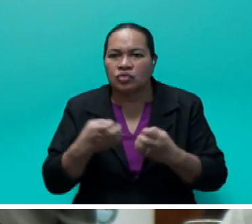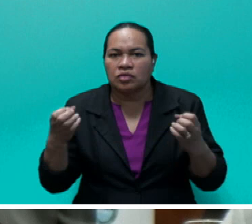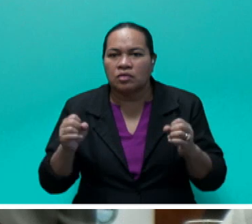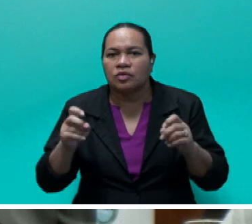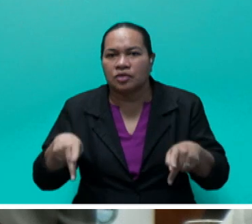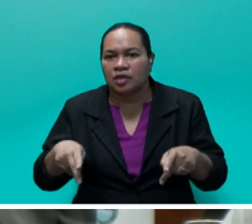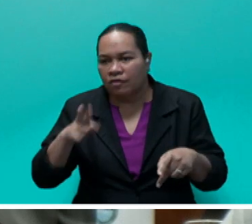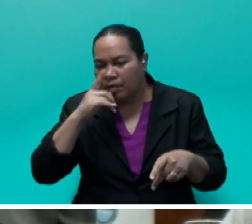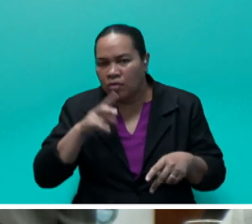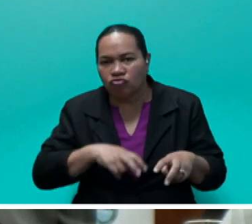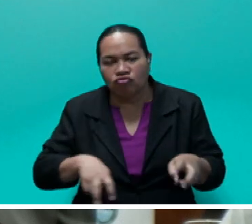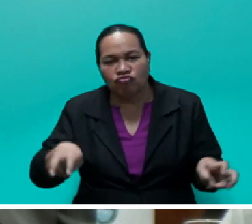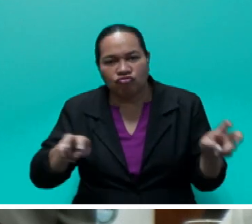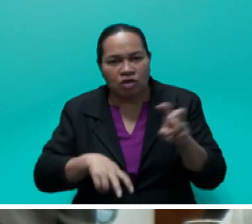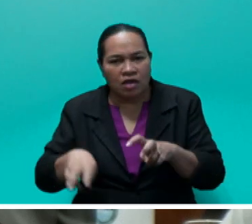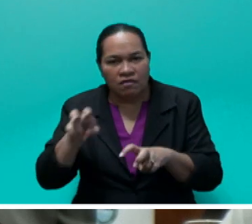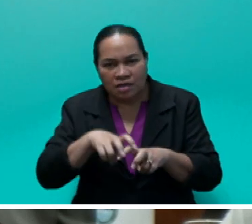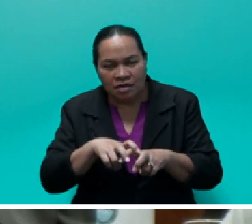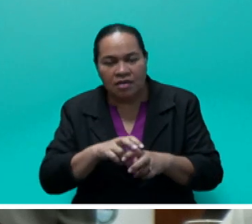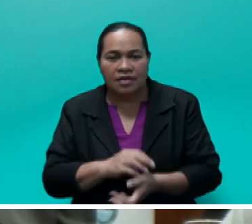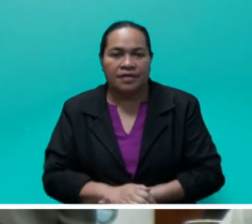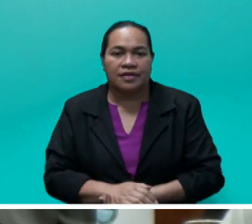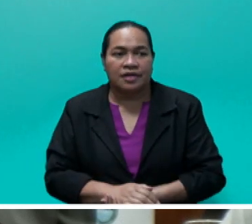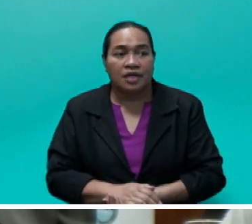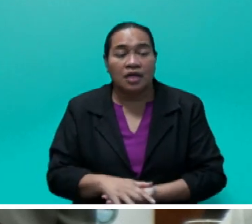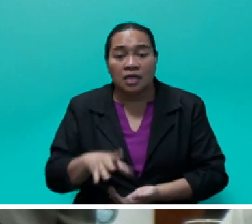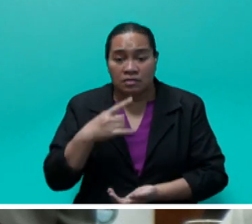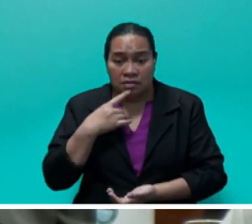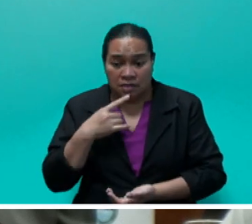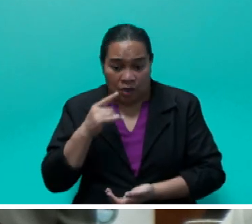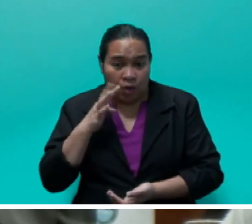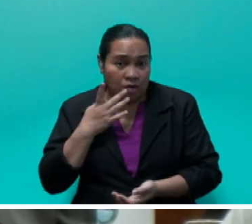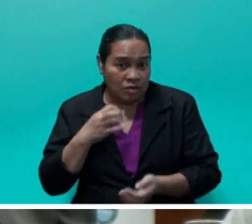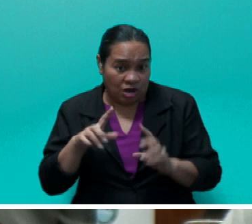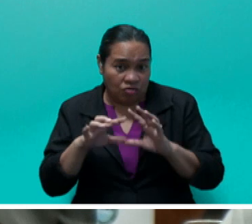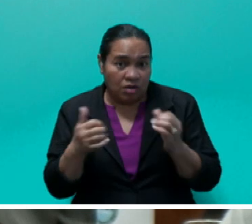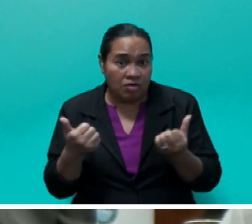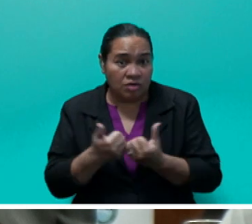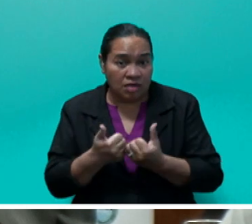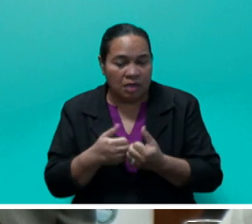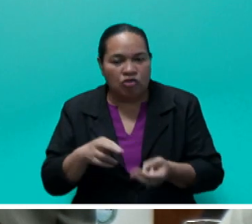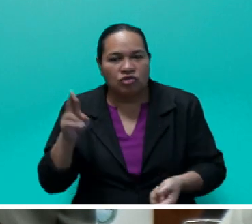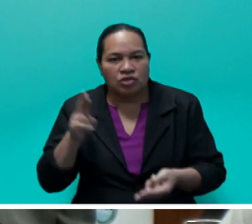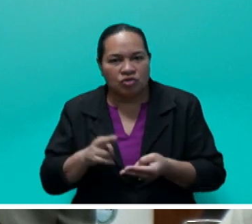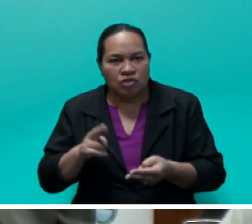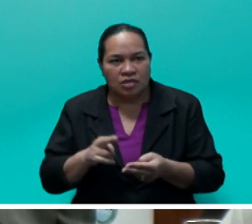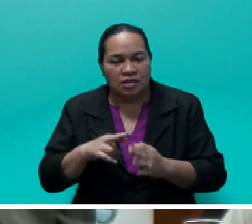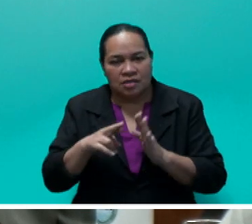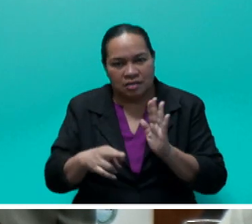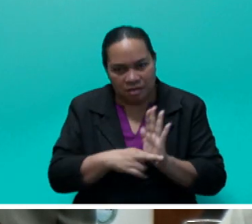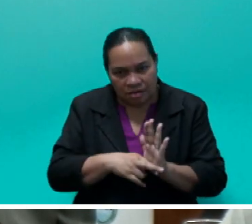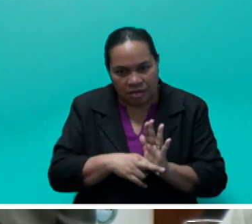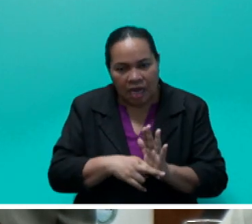contribution. Liberalization, as seen in open skies agreements, reduces regulations on capacity and